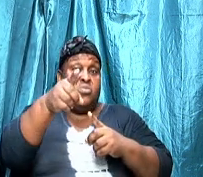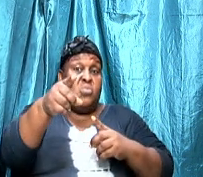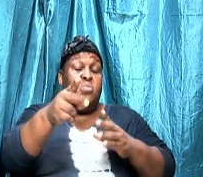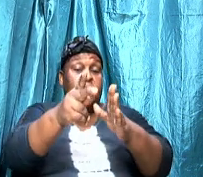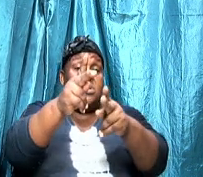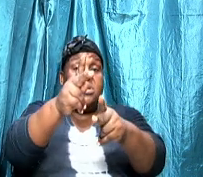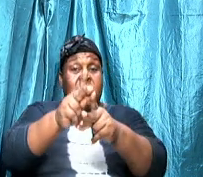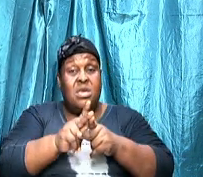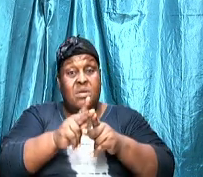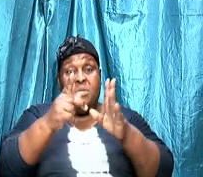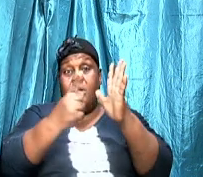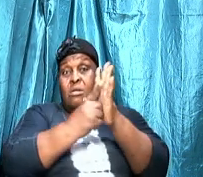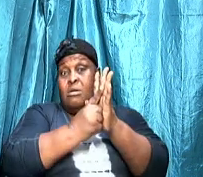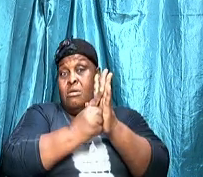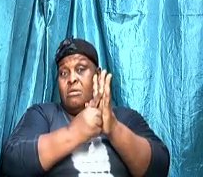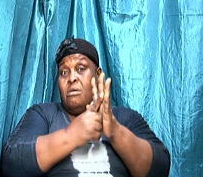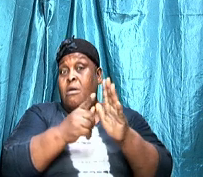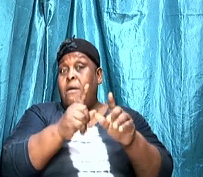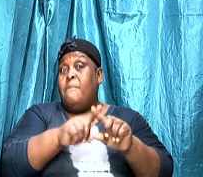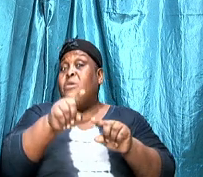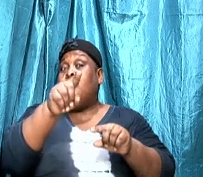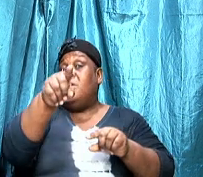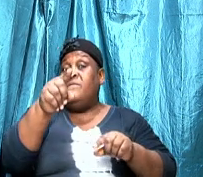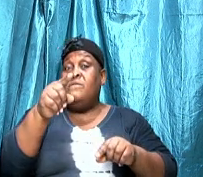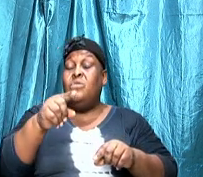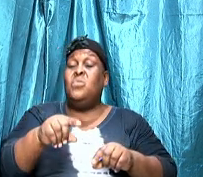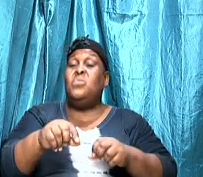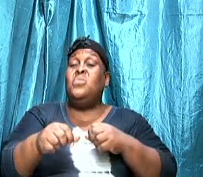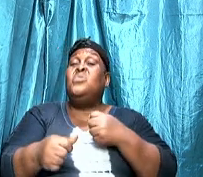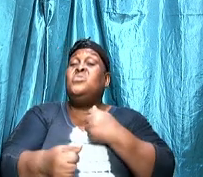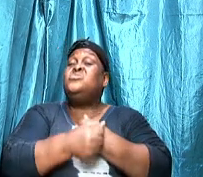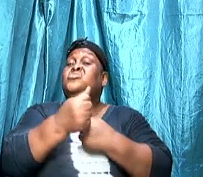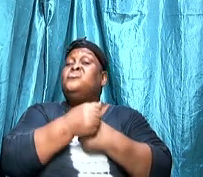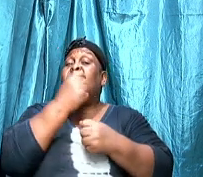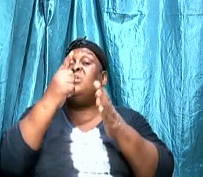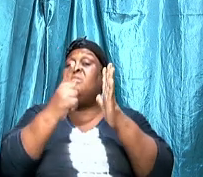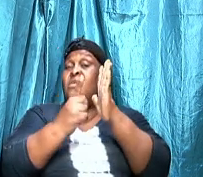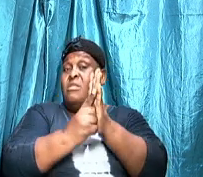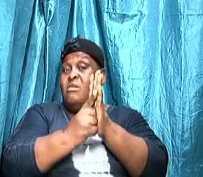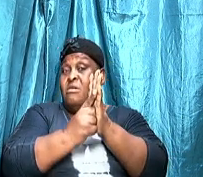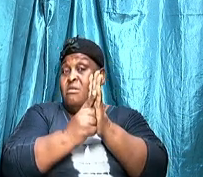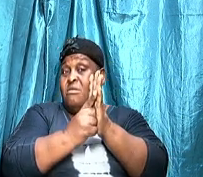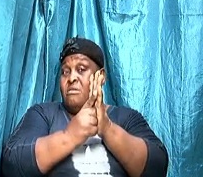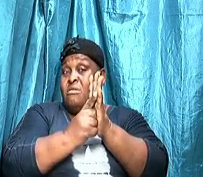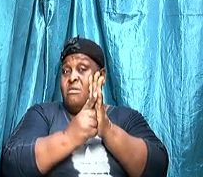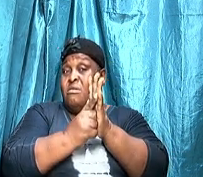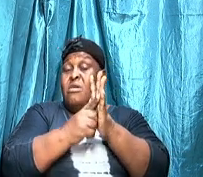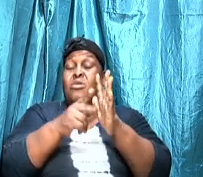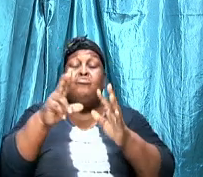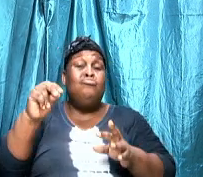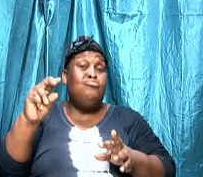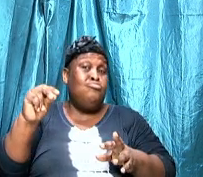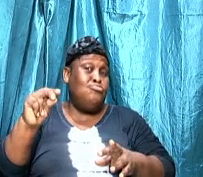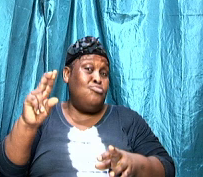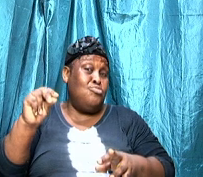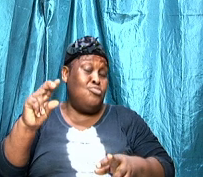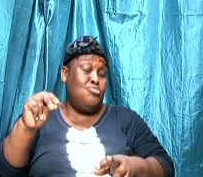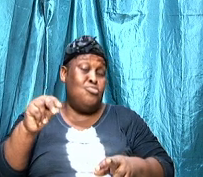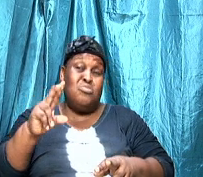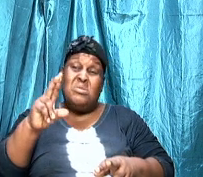the law constantly, then, you know, then there's no benefit to being circumcised.